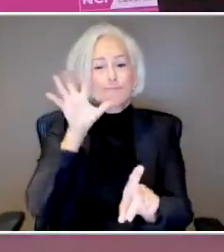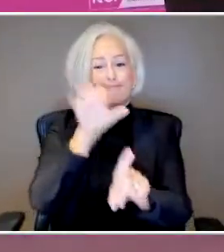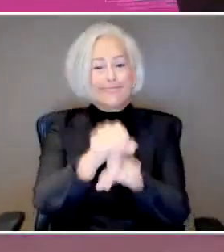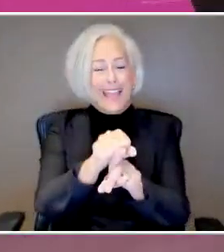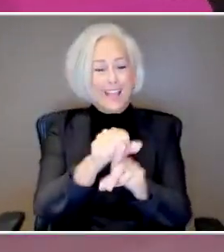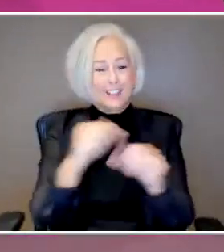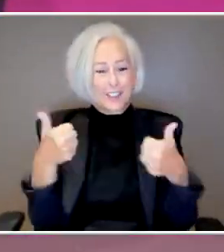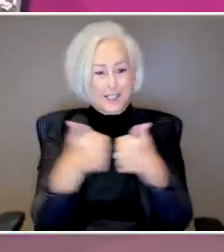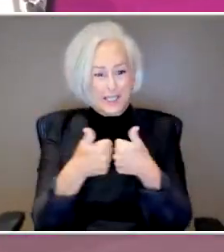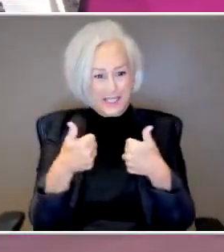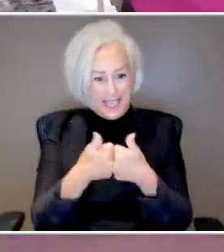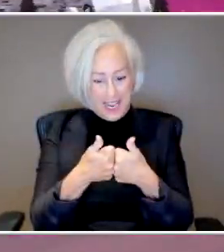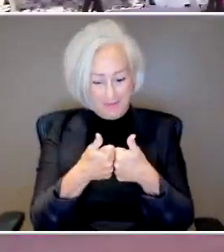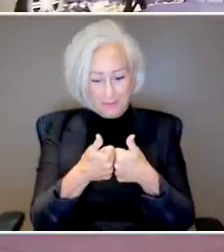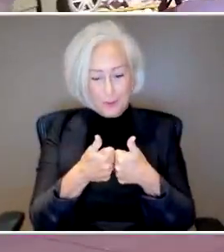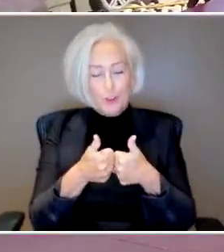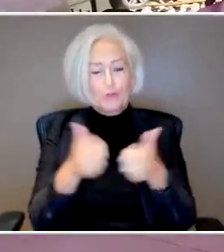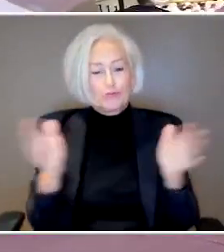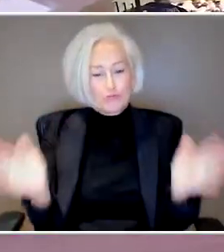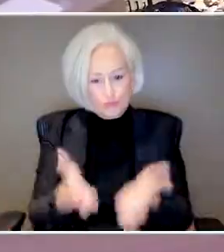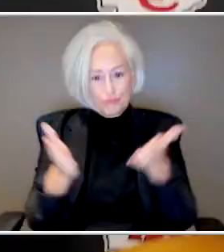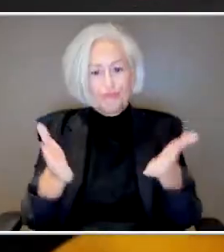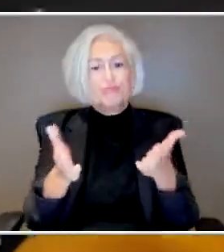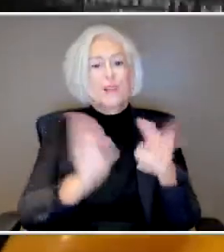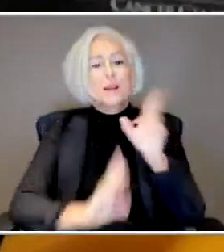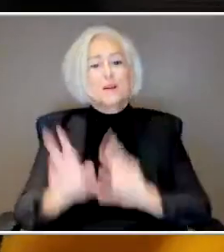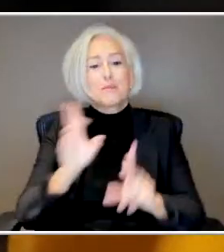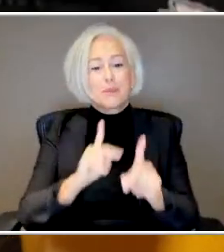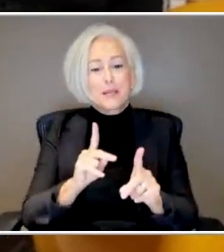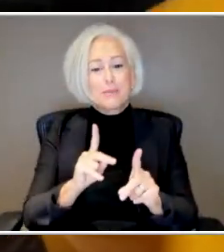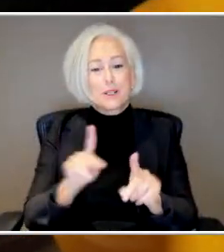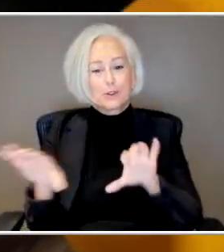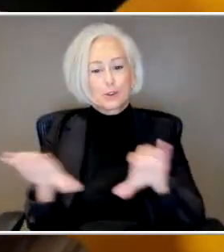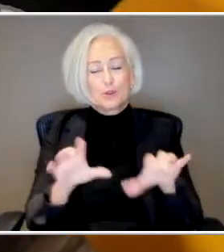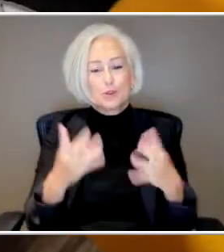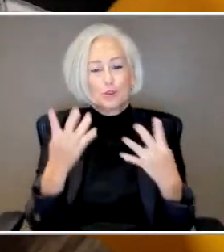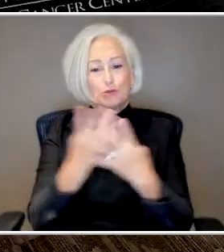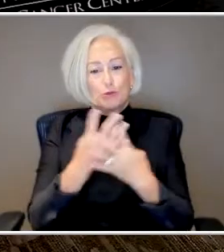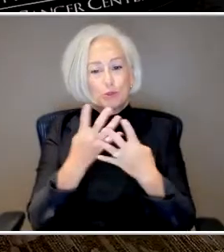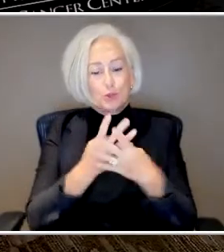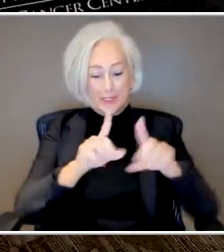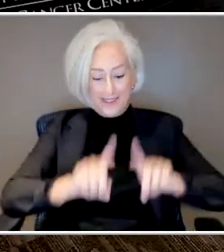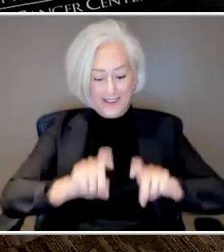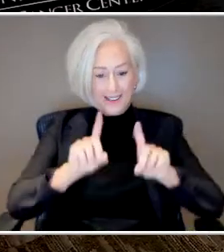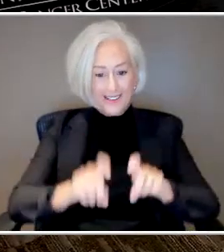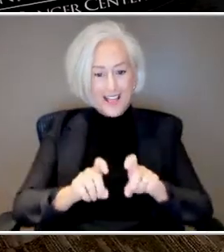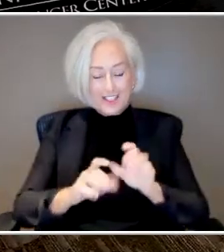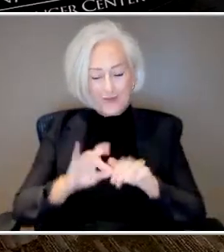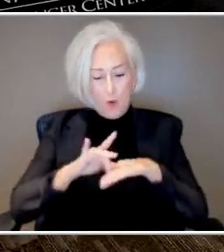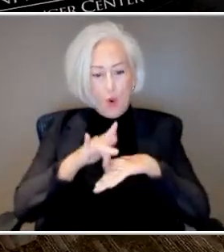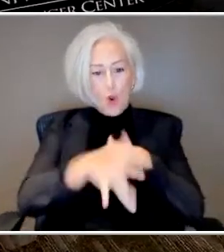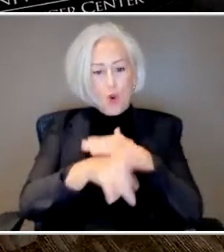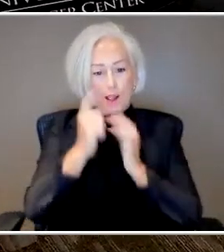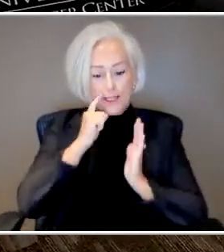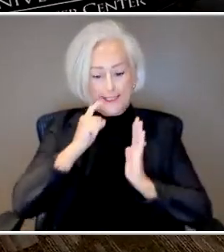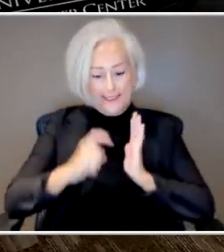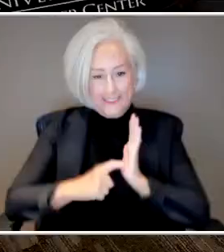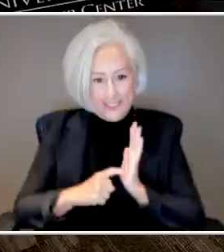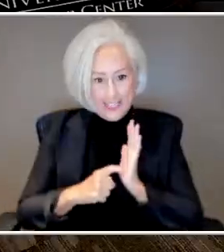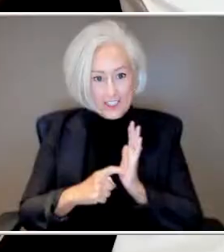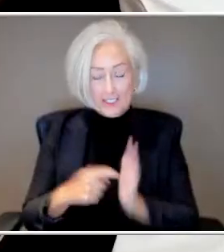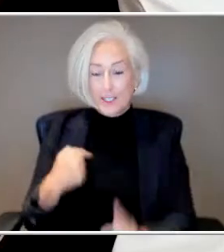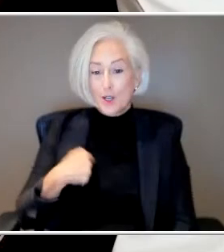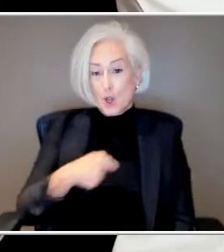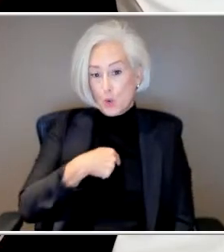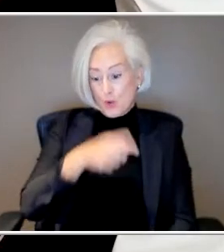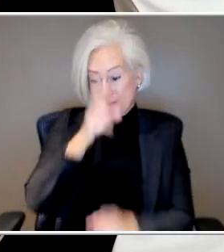fans to keep up with cancer screenings for early detection. And there was more. And would be honored if you would do the